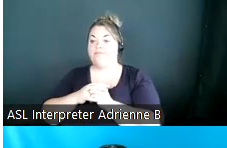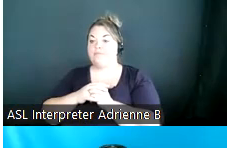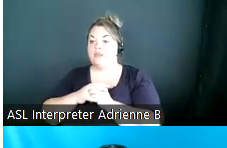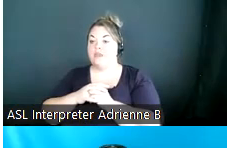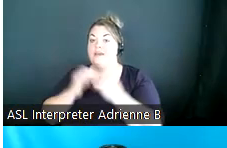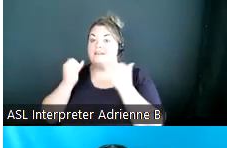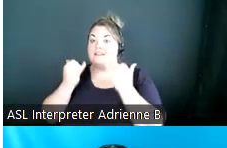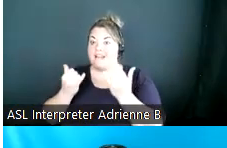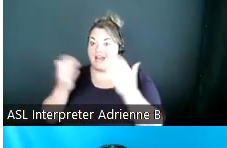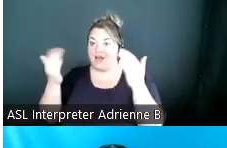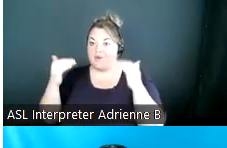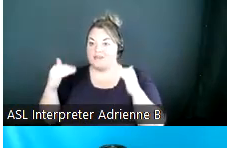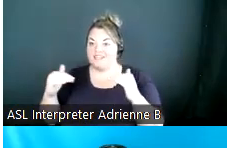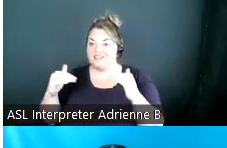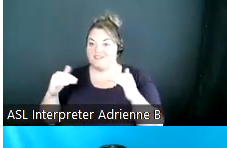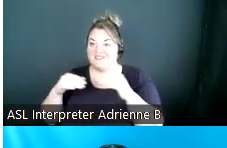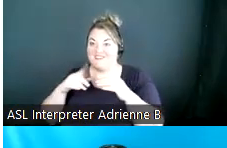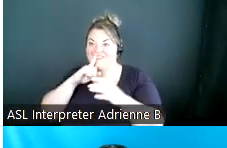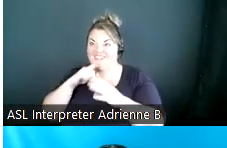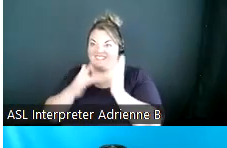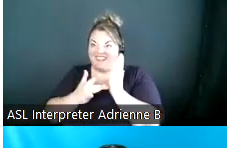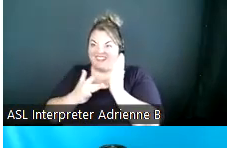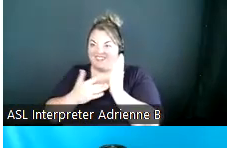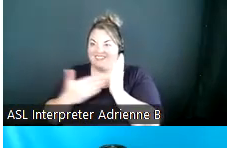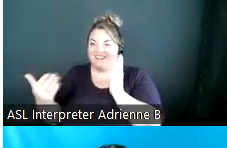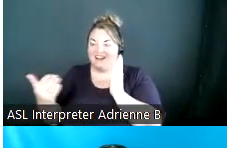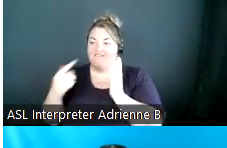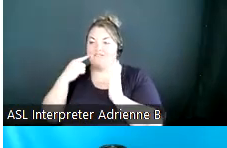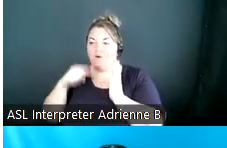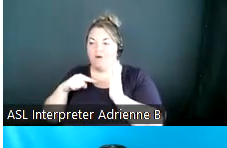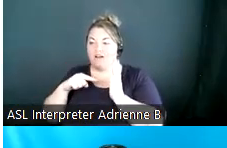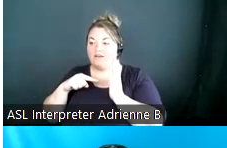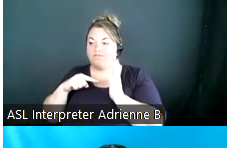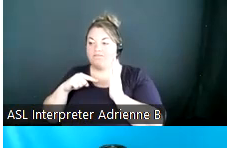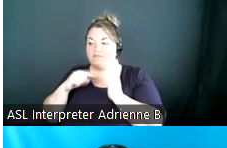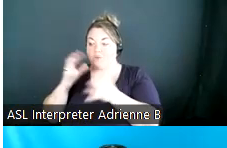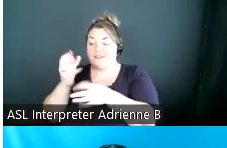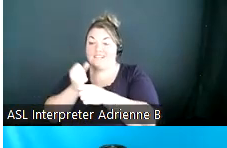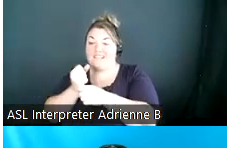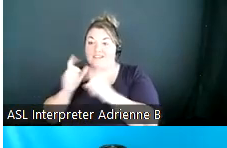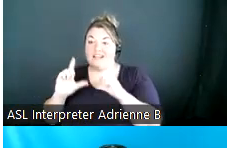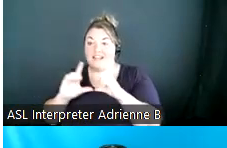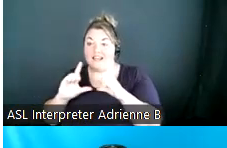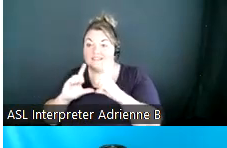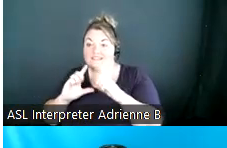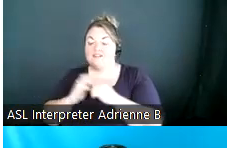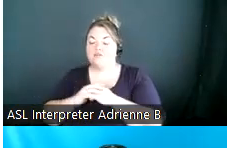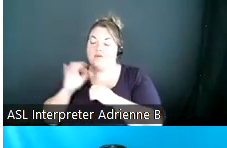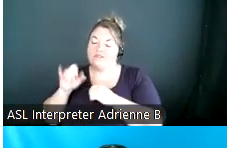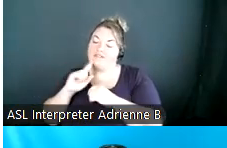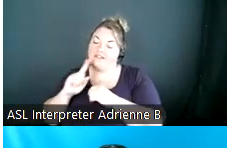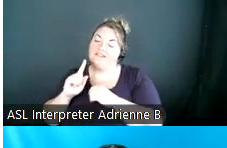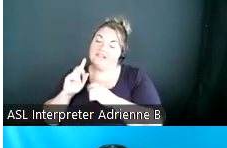Now we're getting into the nitty-gritty technical stuff as far as receiving a license. So this is the